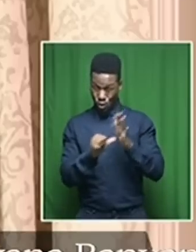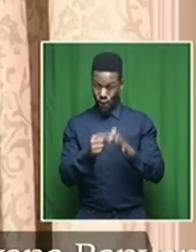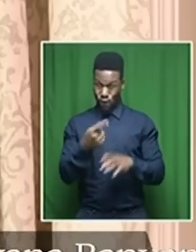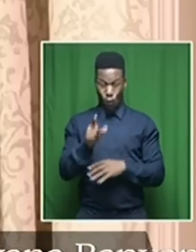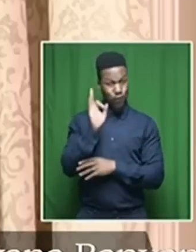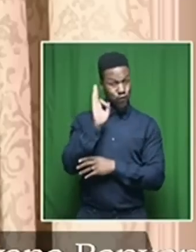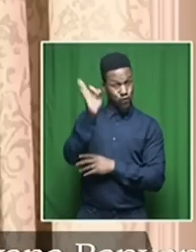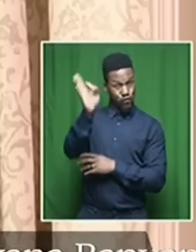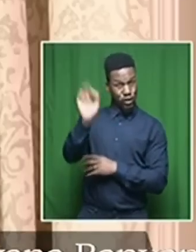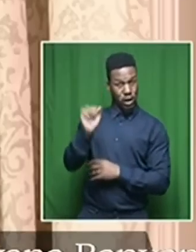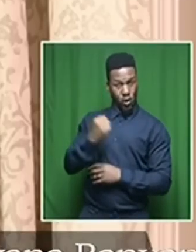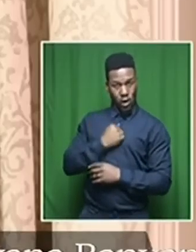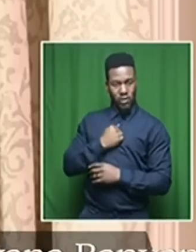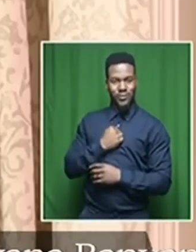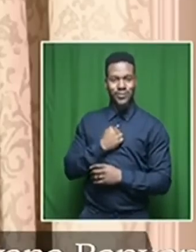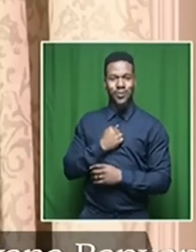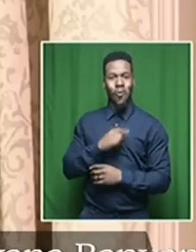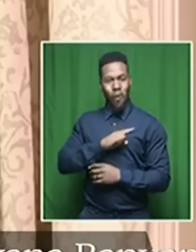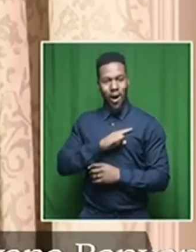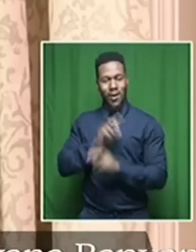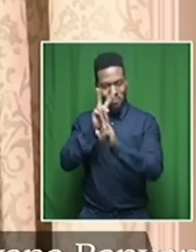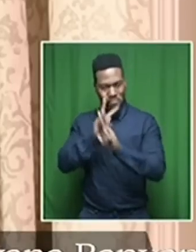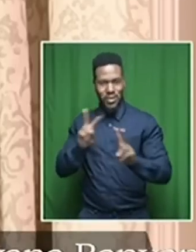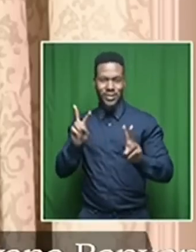for peace and prosperity.